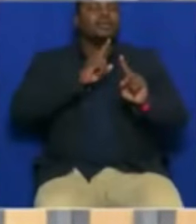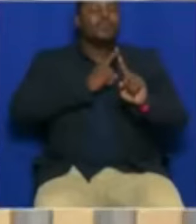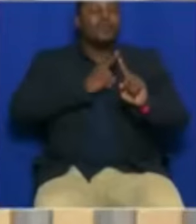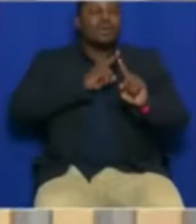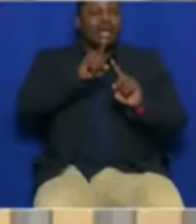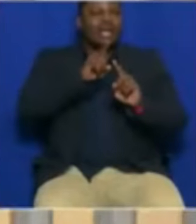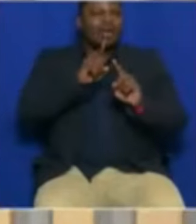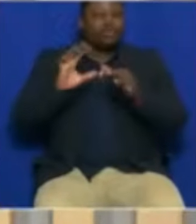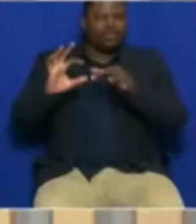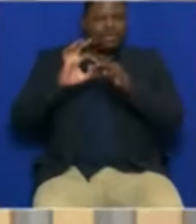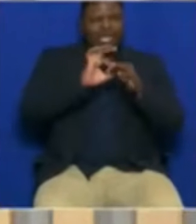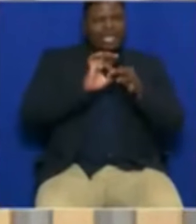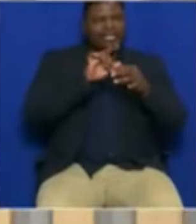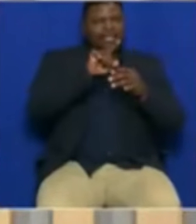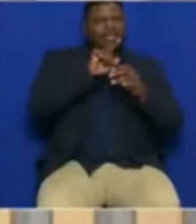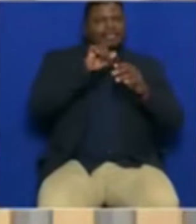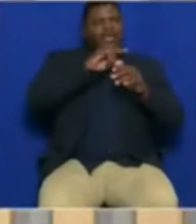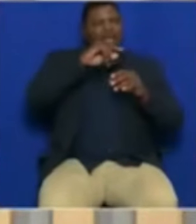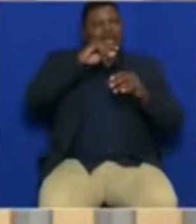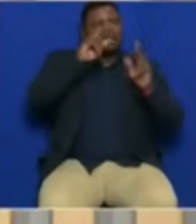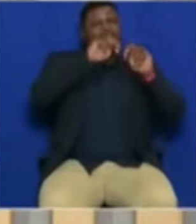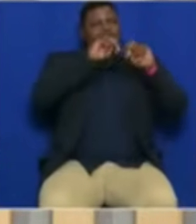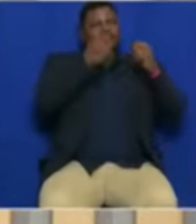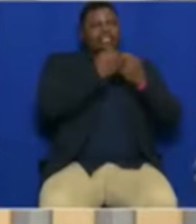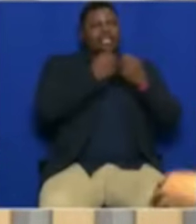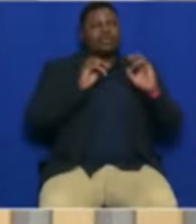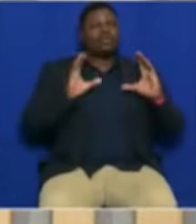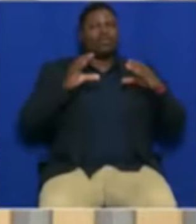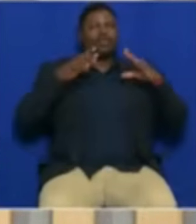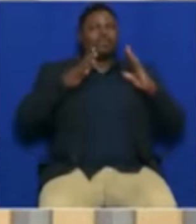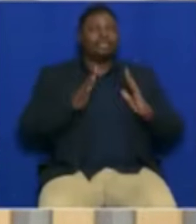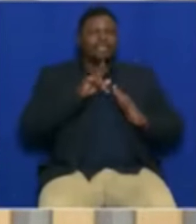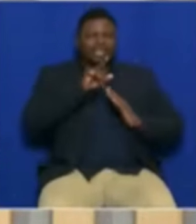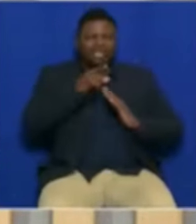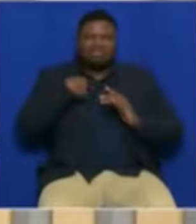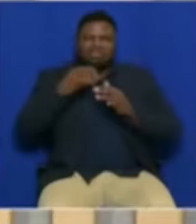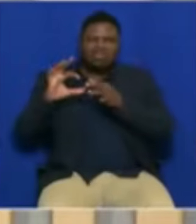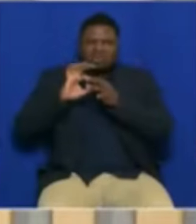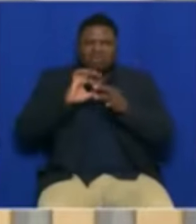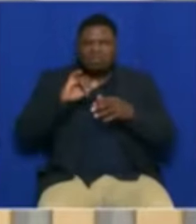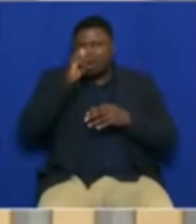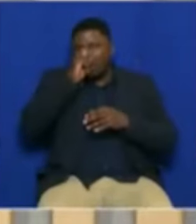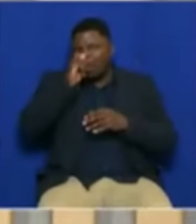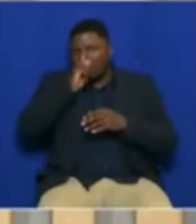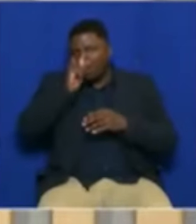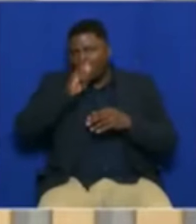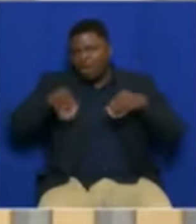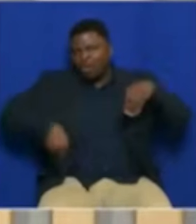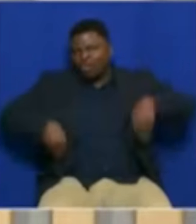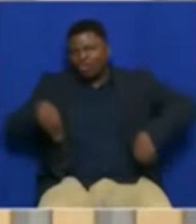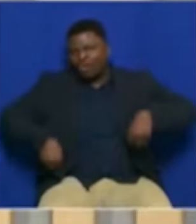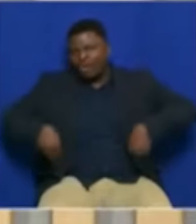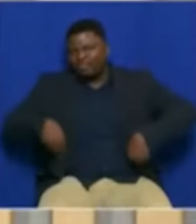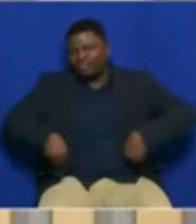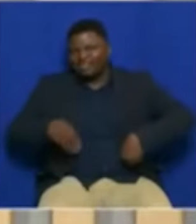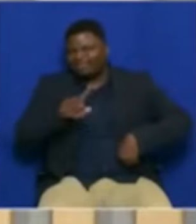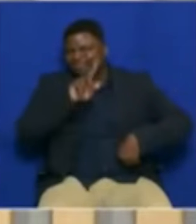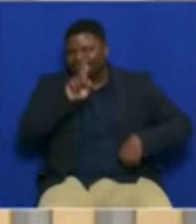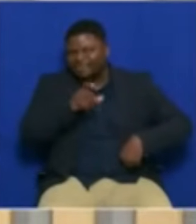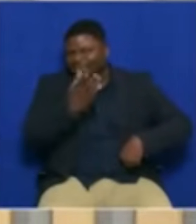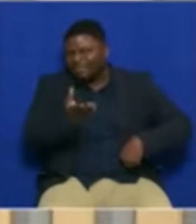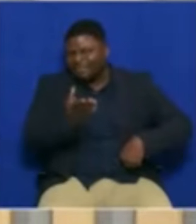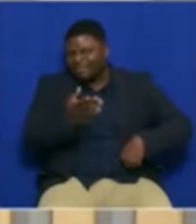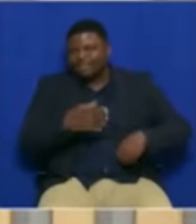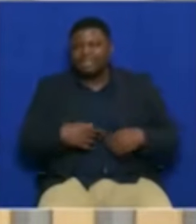meant, and let's go with the arrest. The arrest of senior and